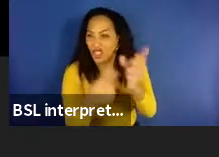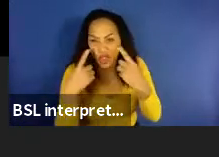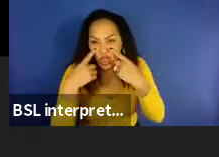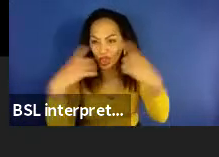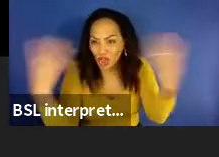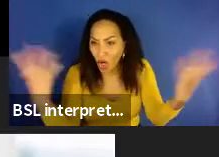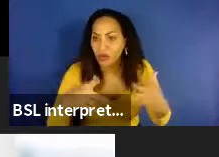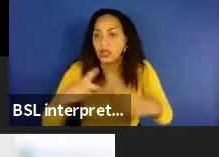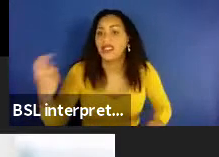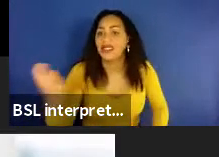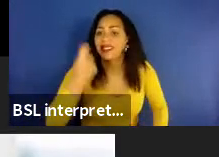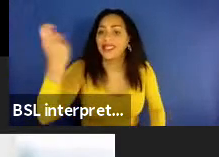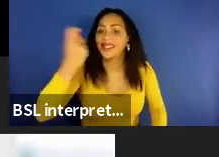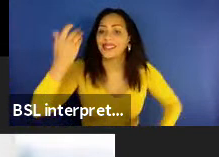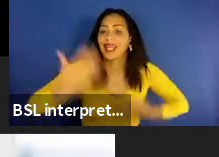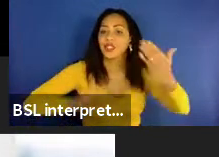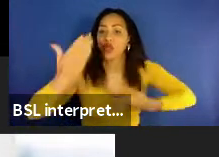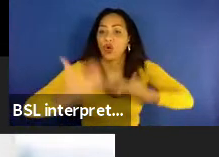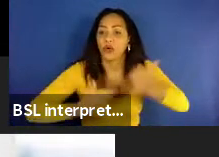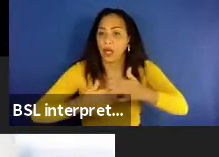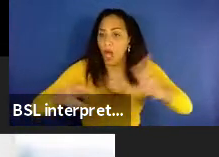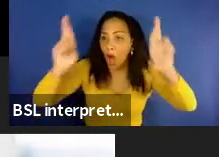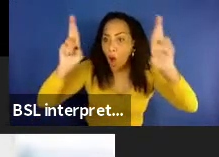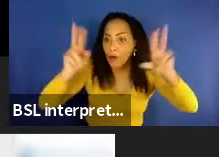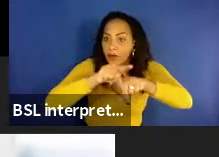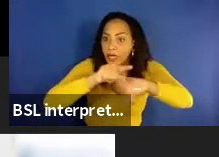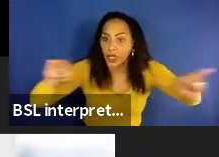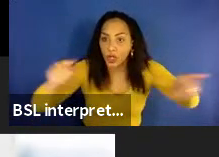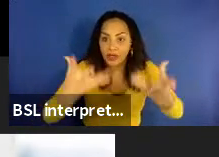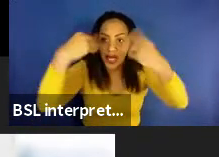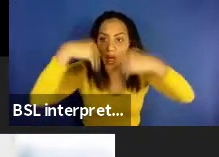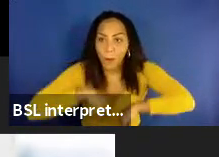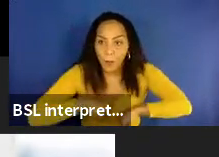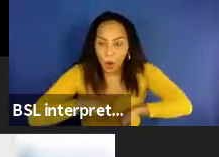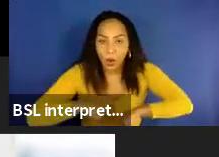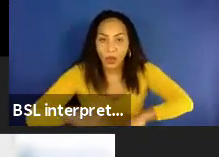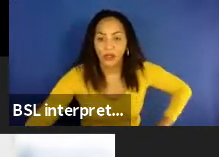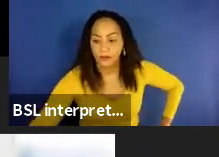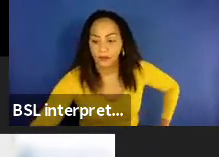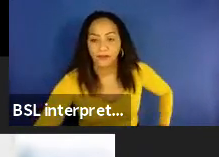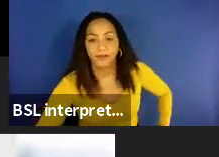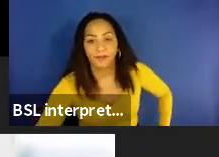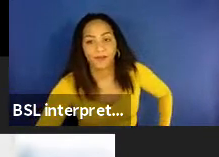board. So just to kind of go back to, you know,